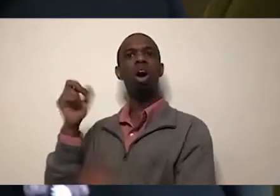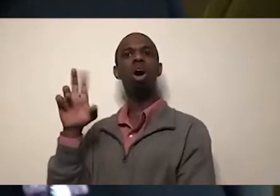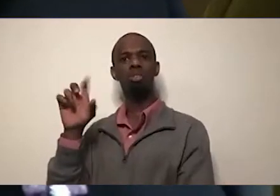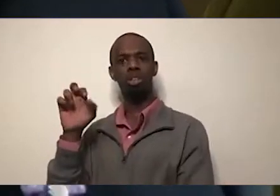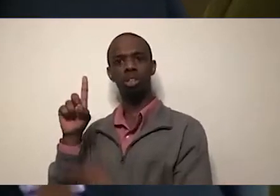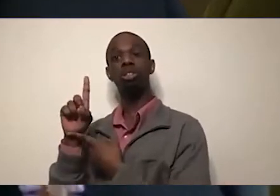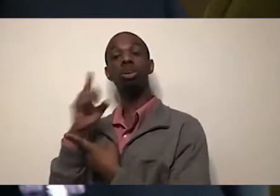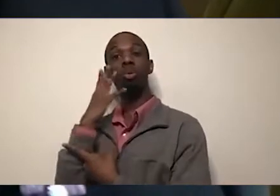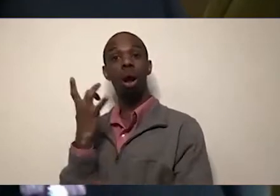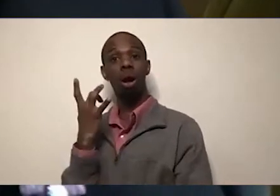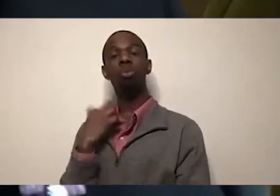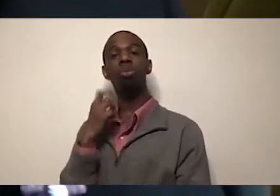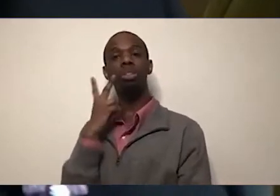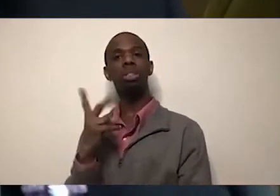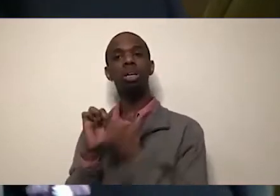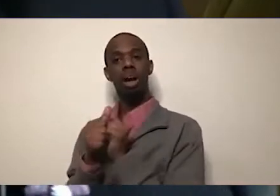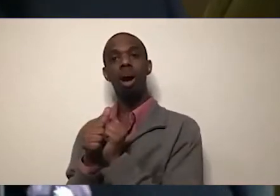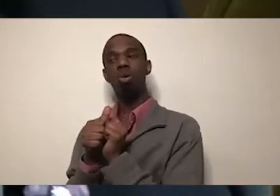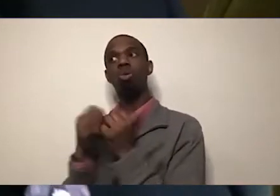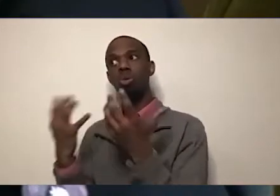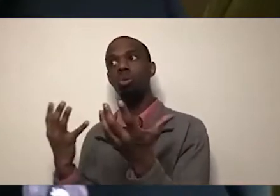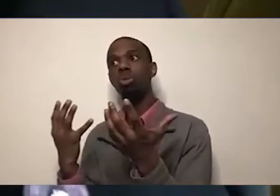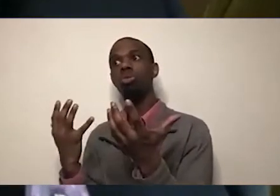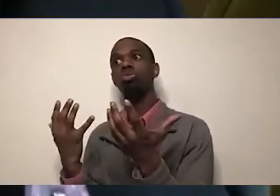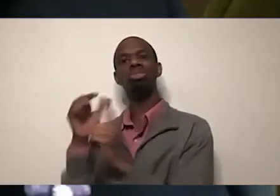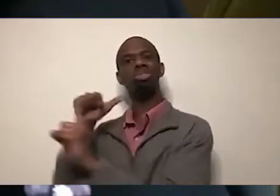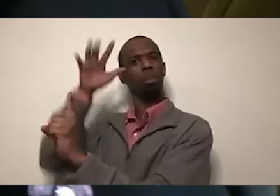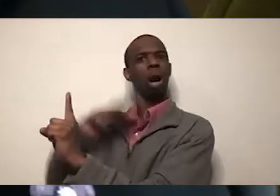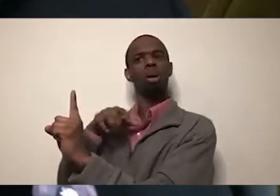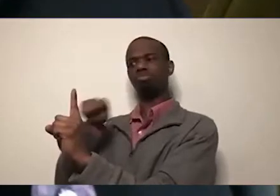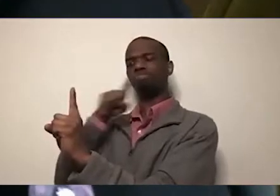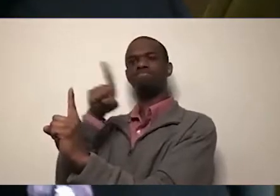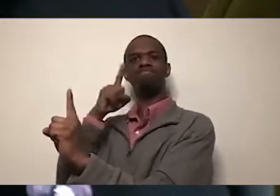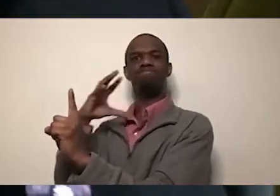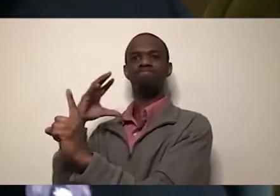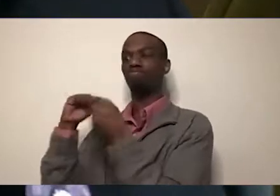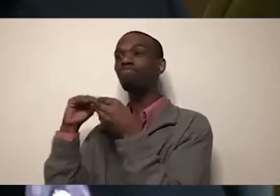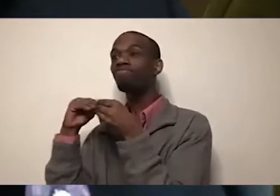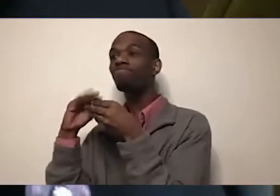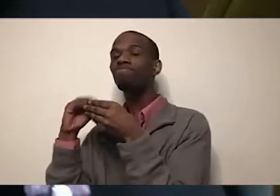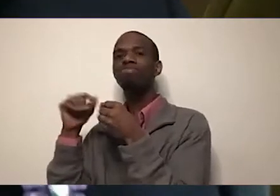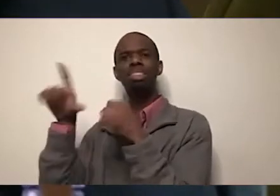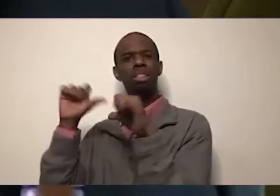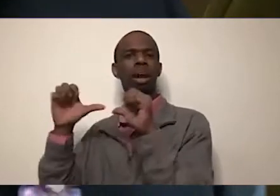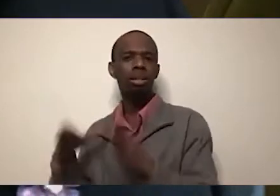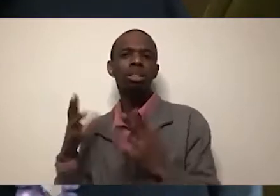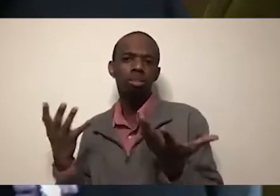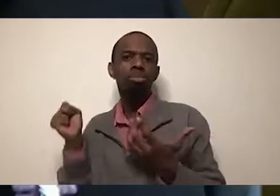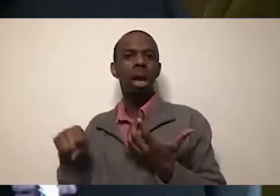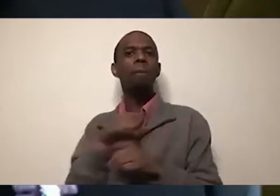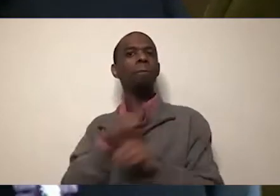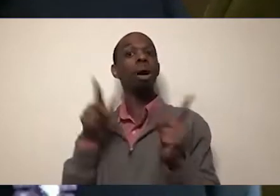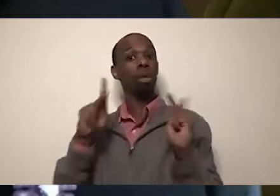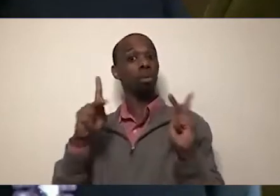But again, these are scientists. I wanted to make the point, these are scientists, but they're also politicians, and they're also